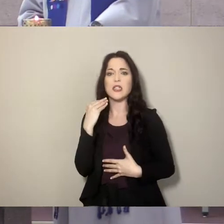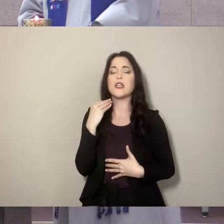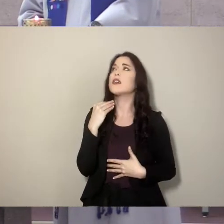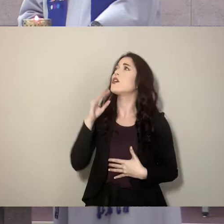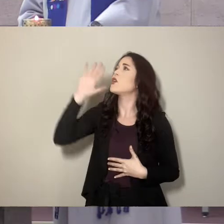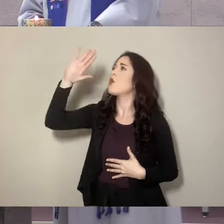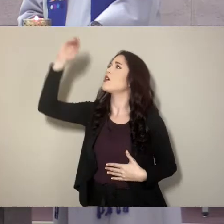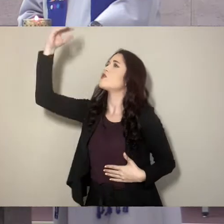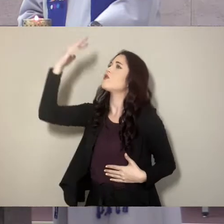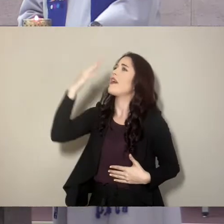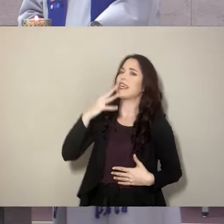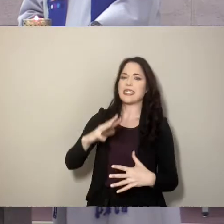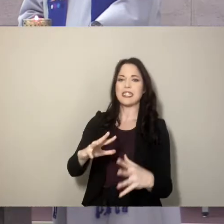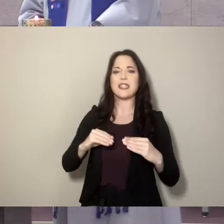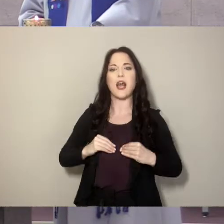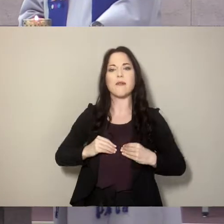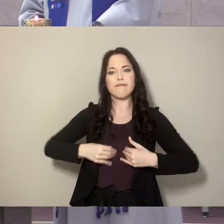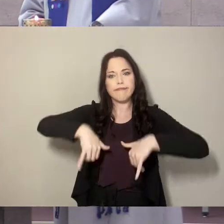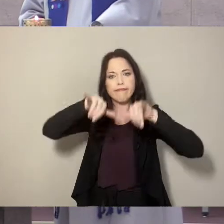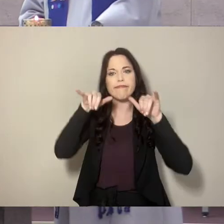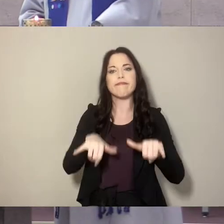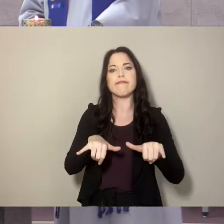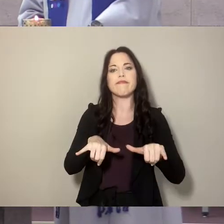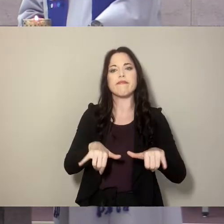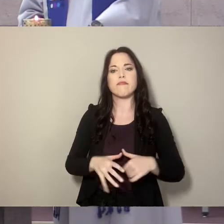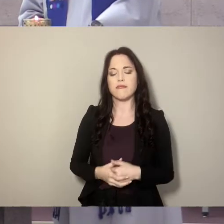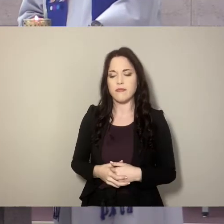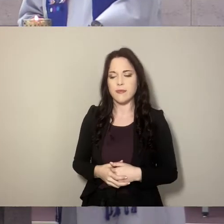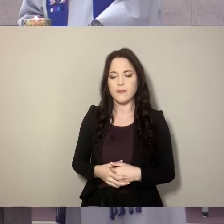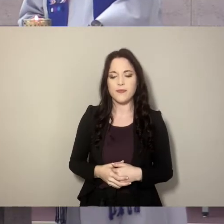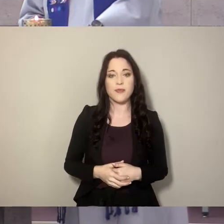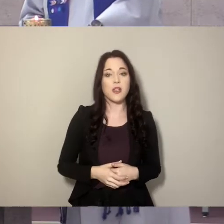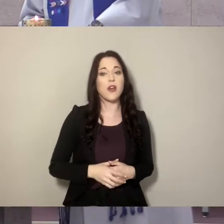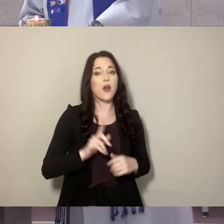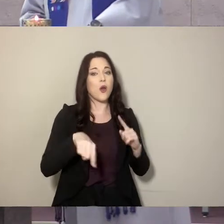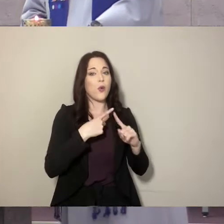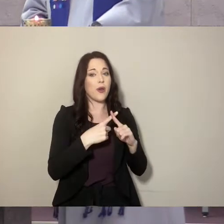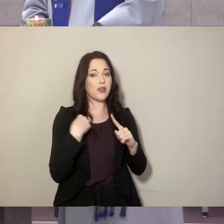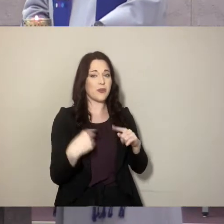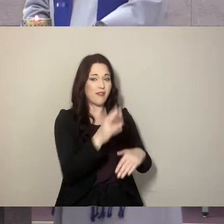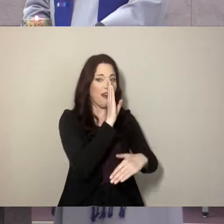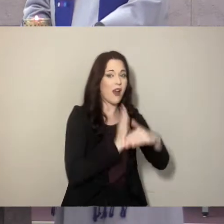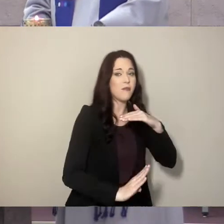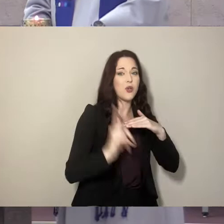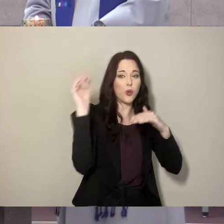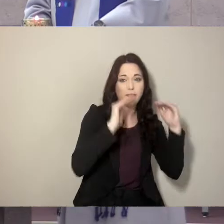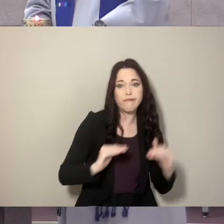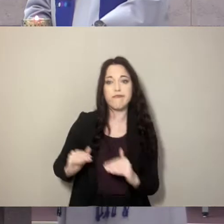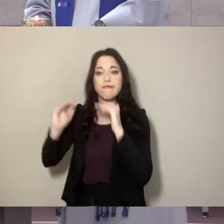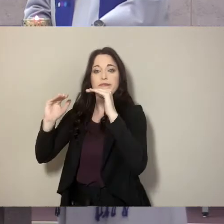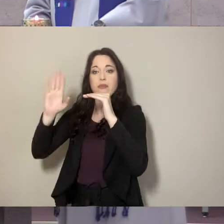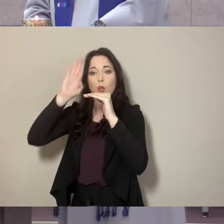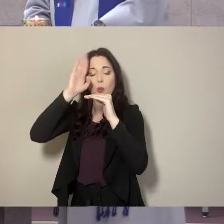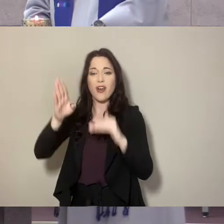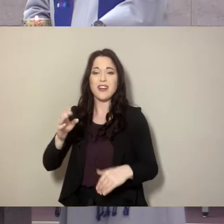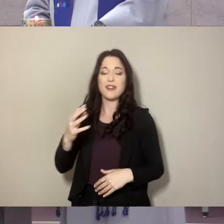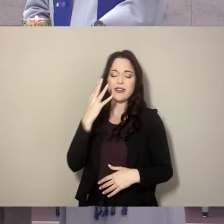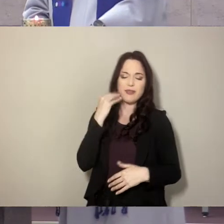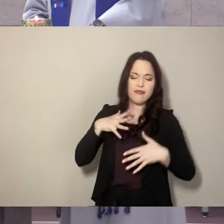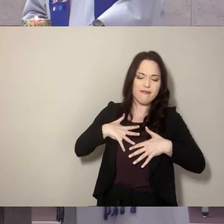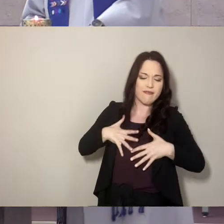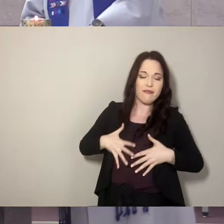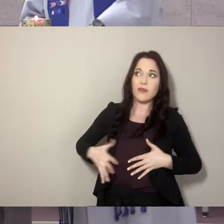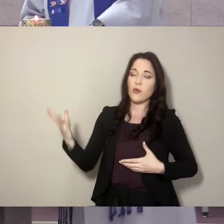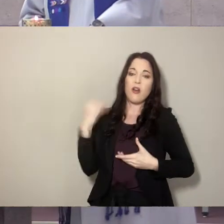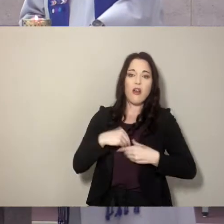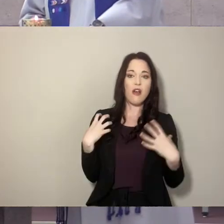the mysteries of your graceful paradoxes. The way down is up. To be low is to be high.